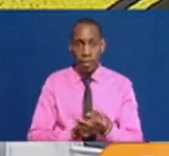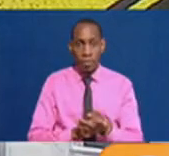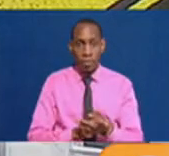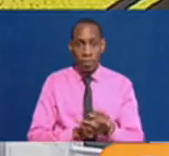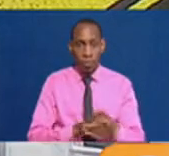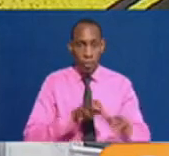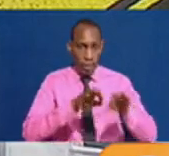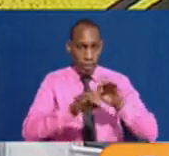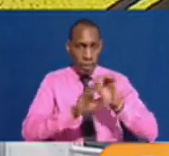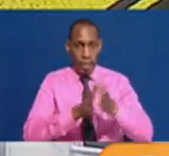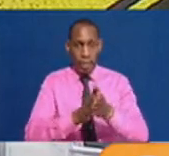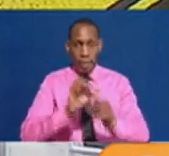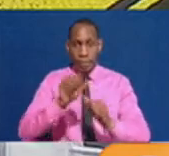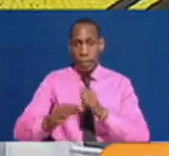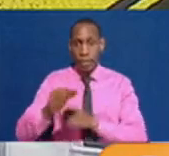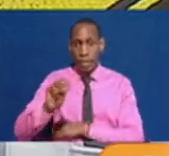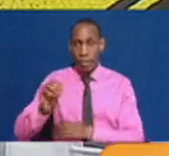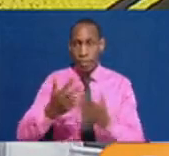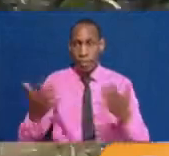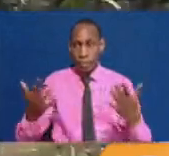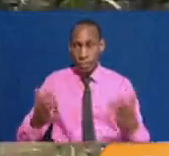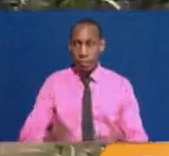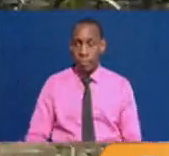surrounding genetically modified crops.